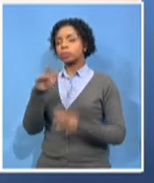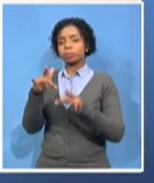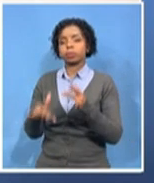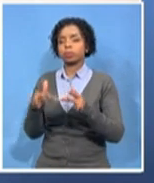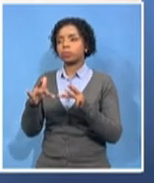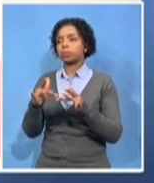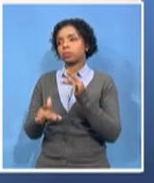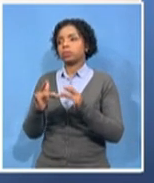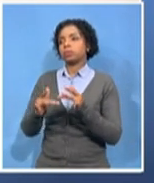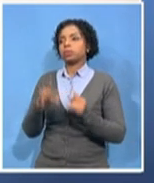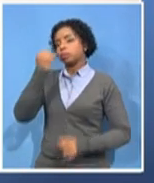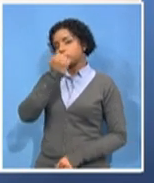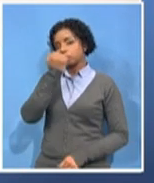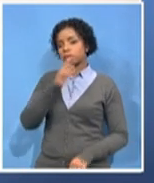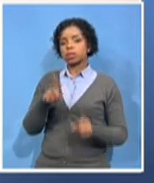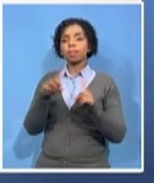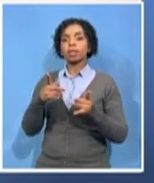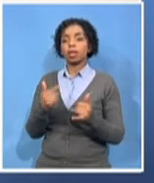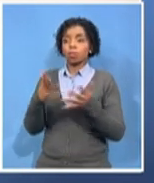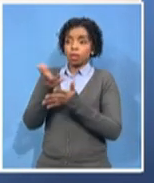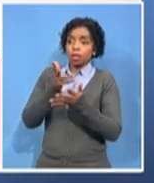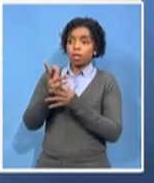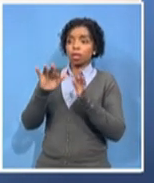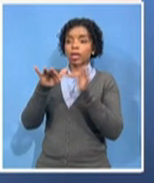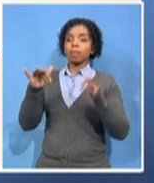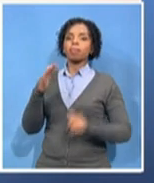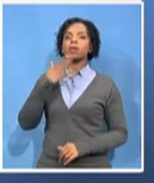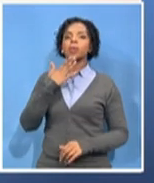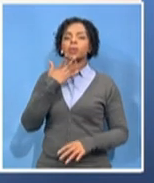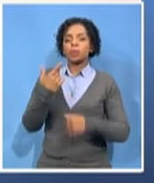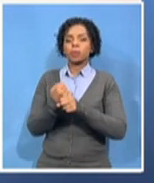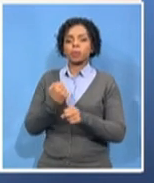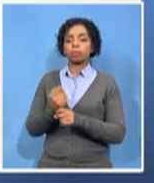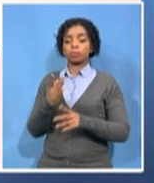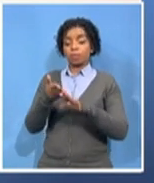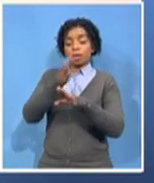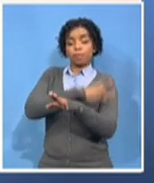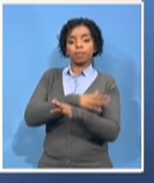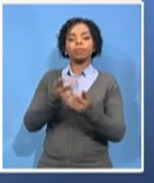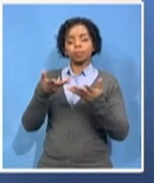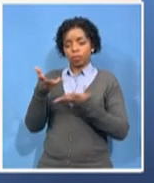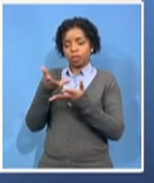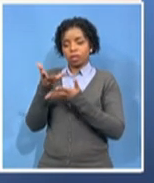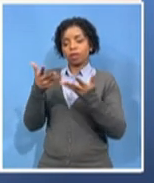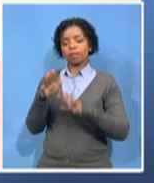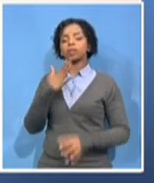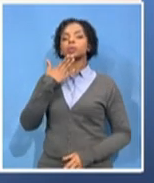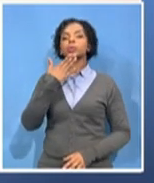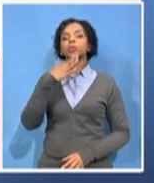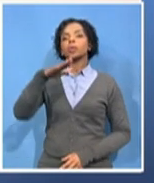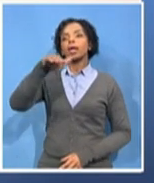with impunity. And just earlier on, we were speaking to Professor Adam Habib, just in terms of analysis about